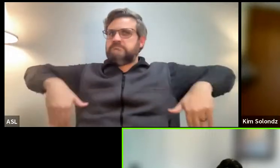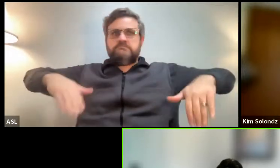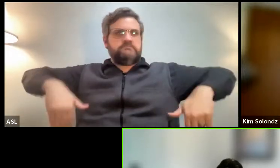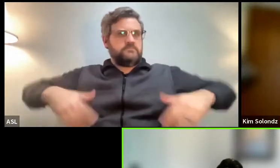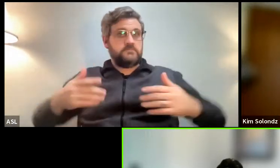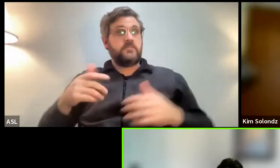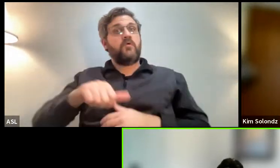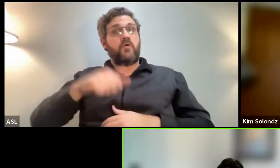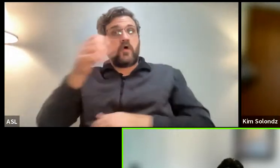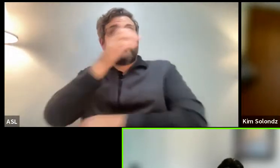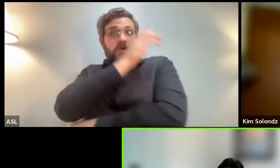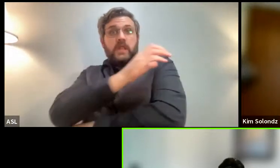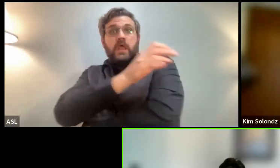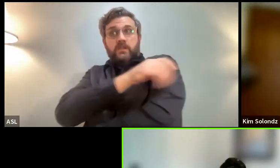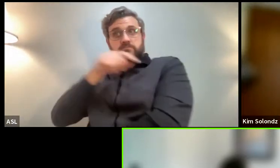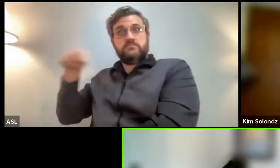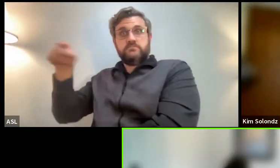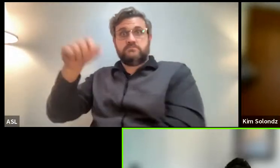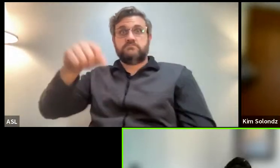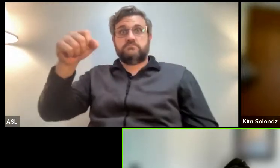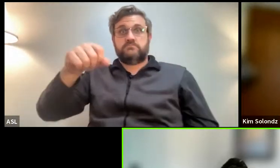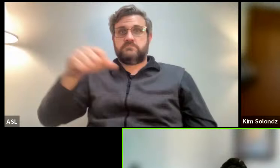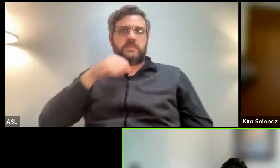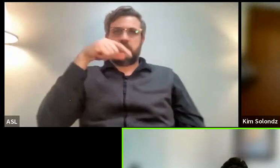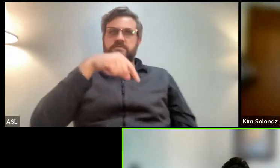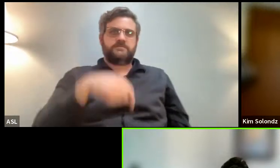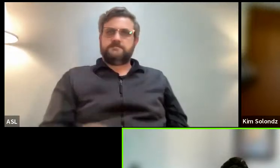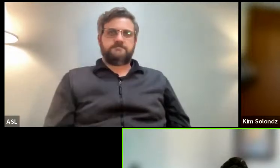of our other clinics.